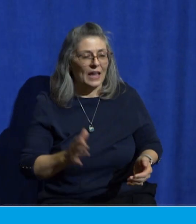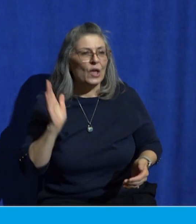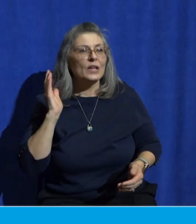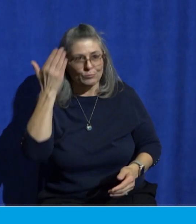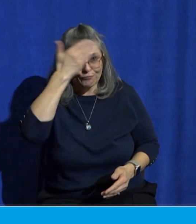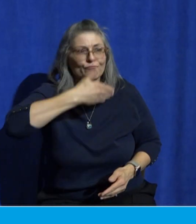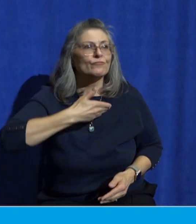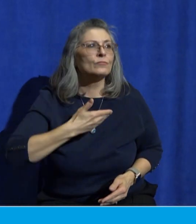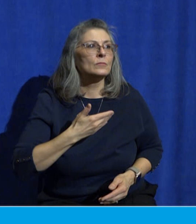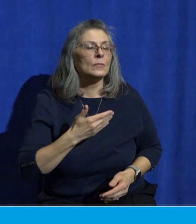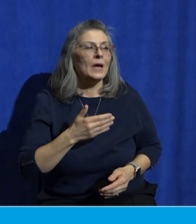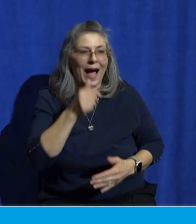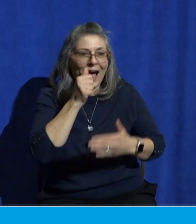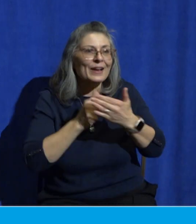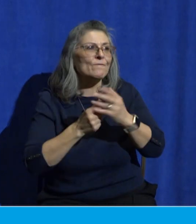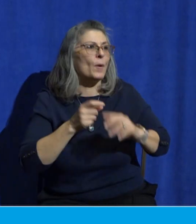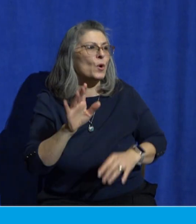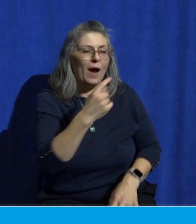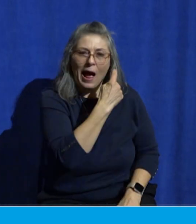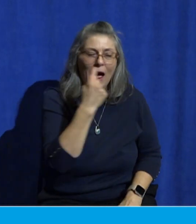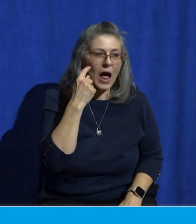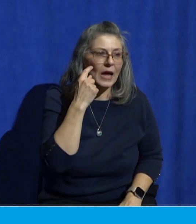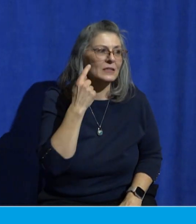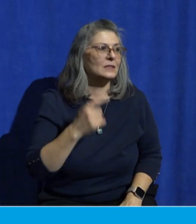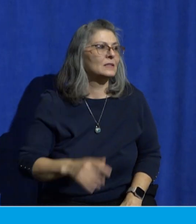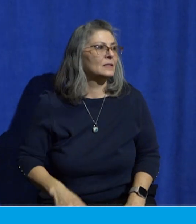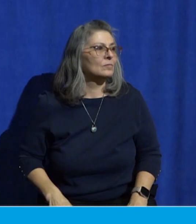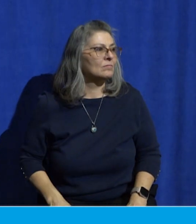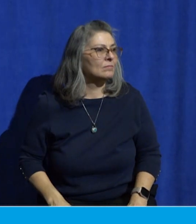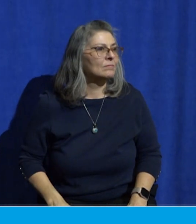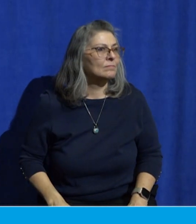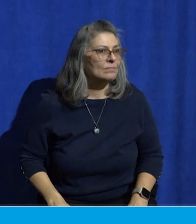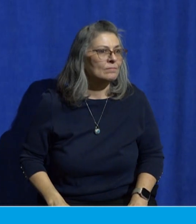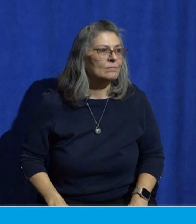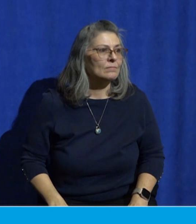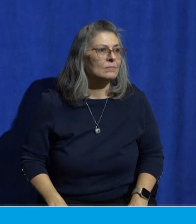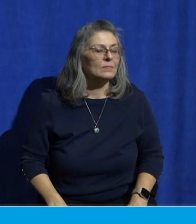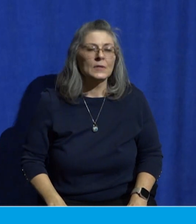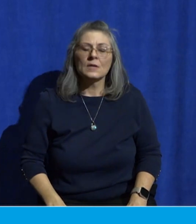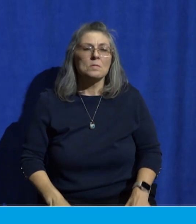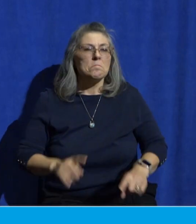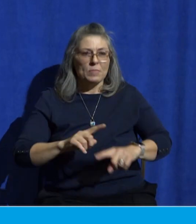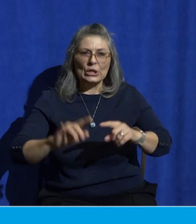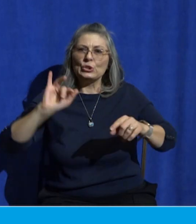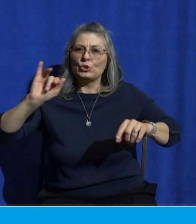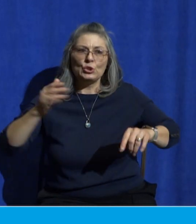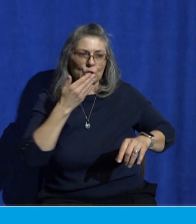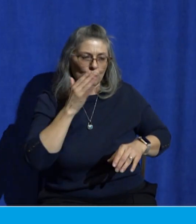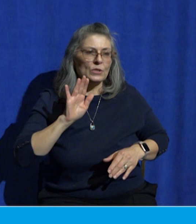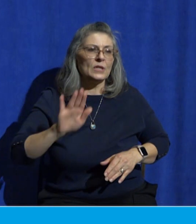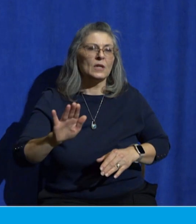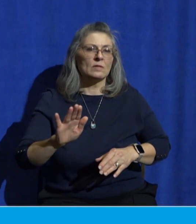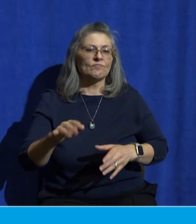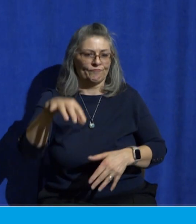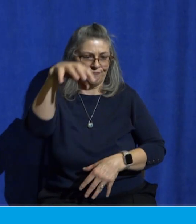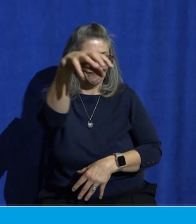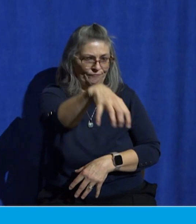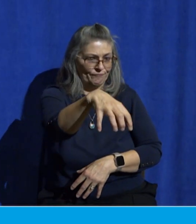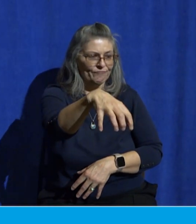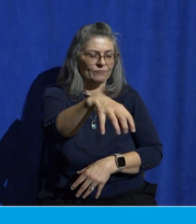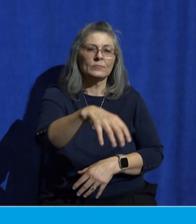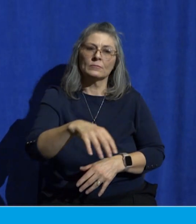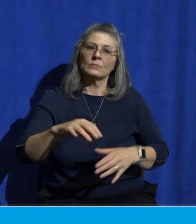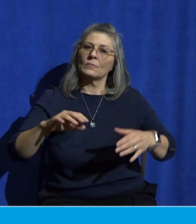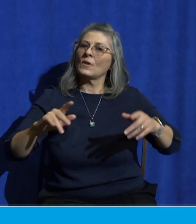you when your enemies will set up a barricade around you and surround you and hem you in on every side and tear you down to the ground, you and